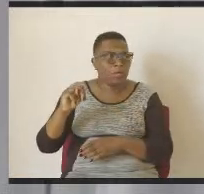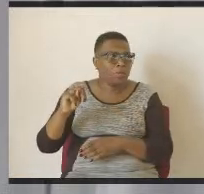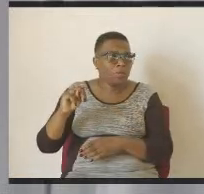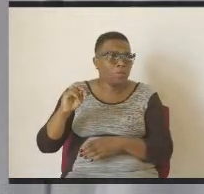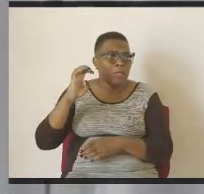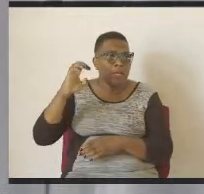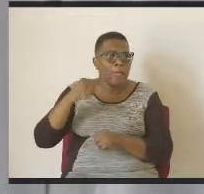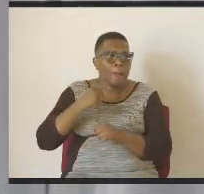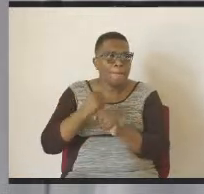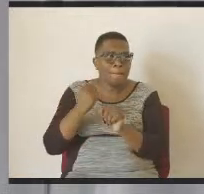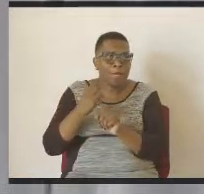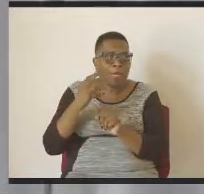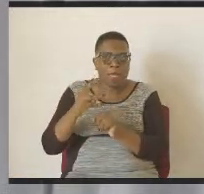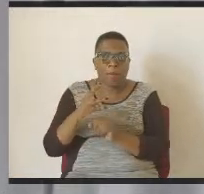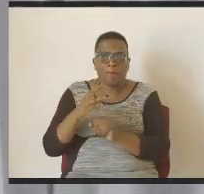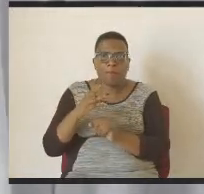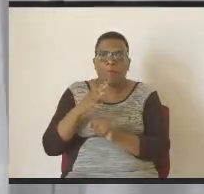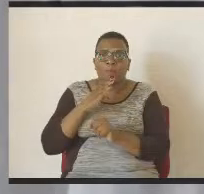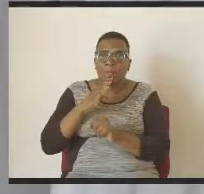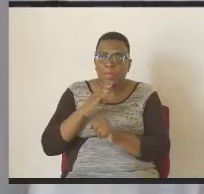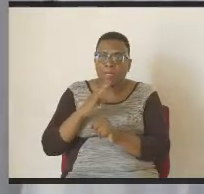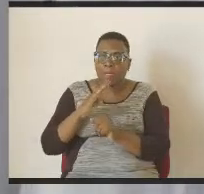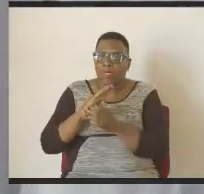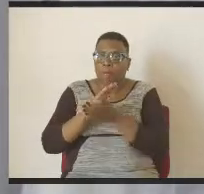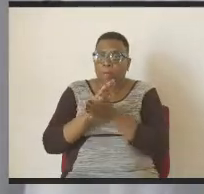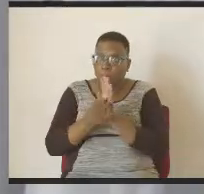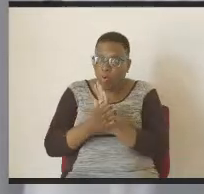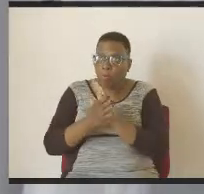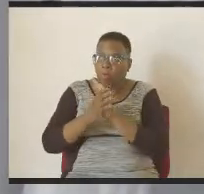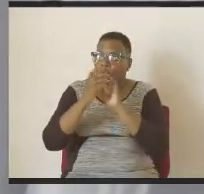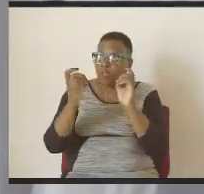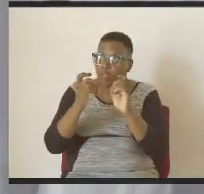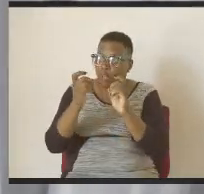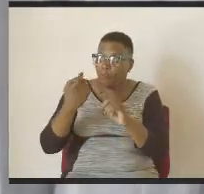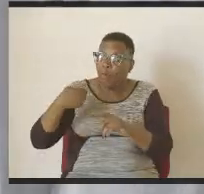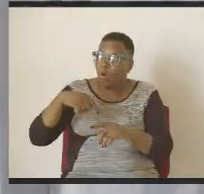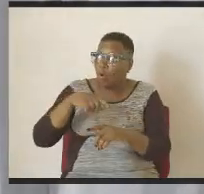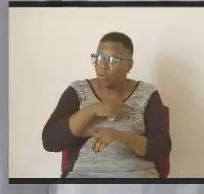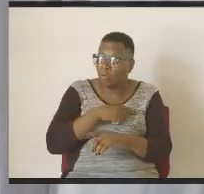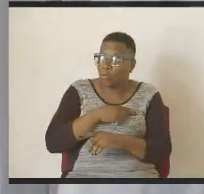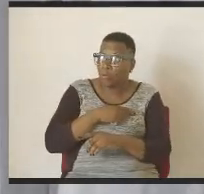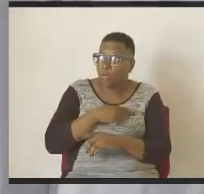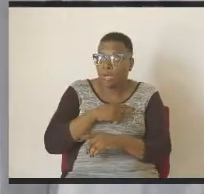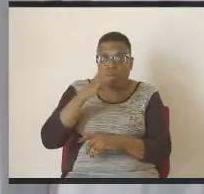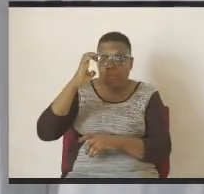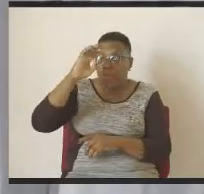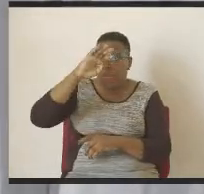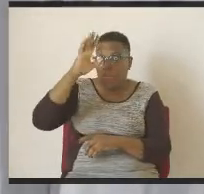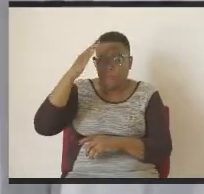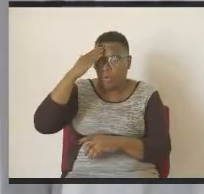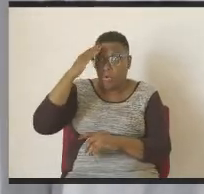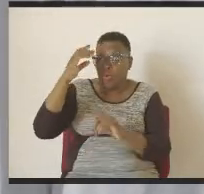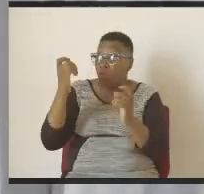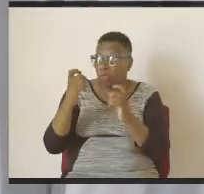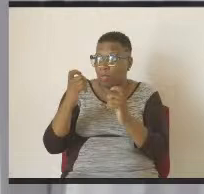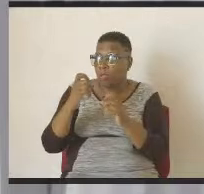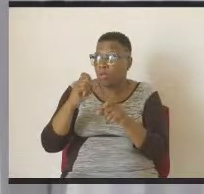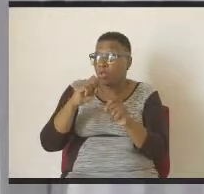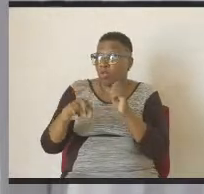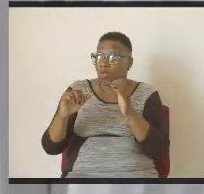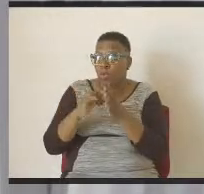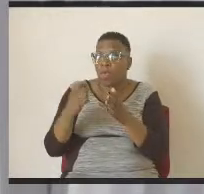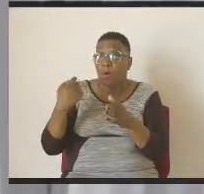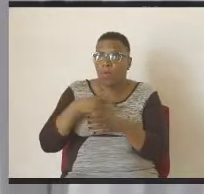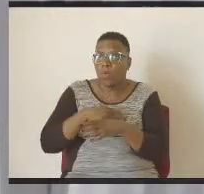be sin for us who knew no sin, that we might be made the righteousness